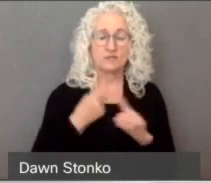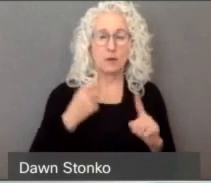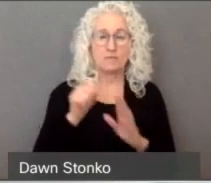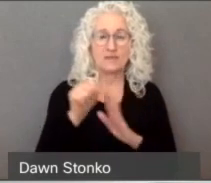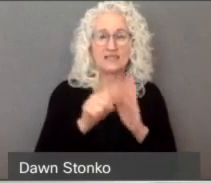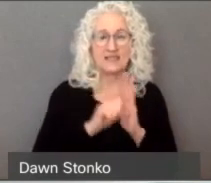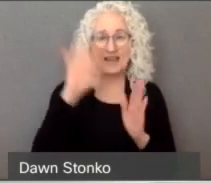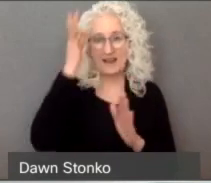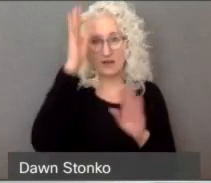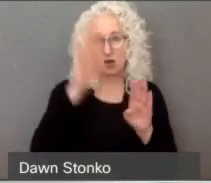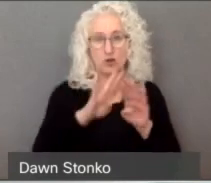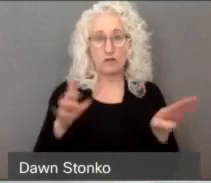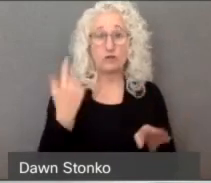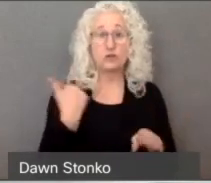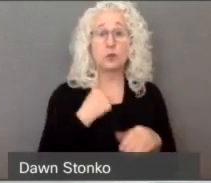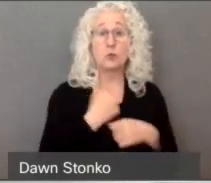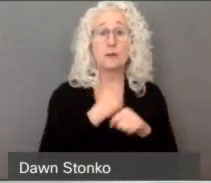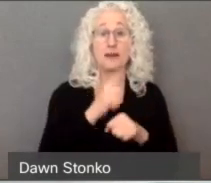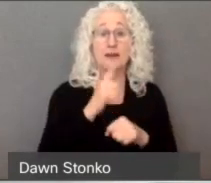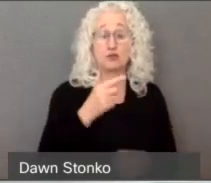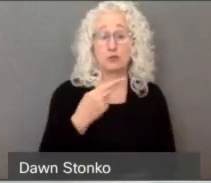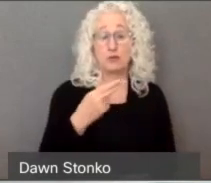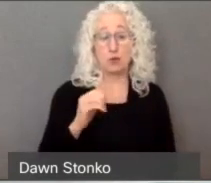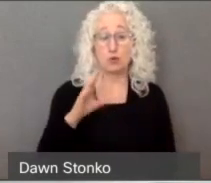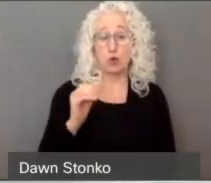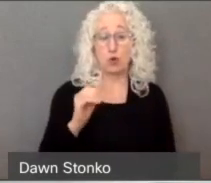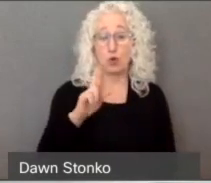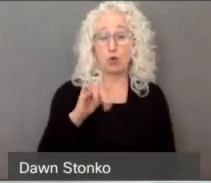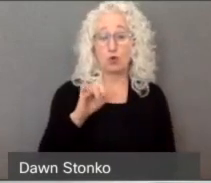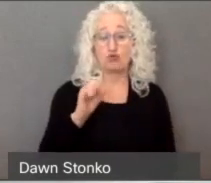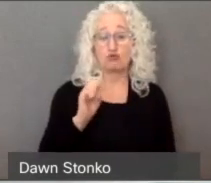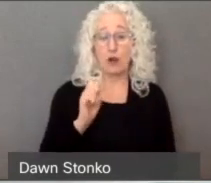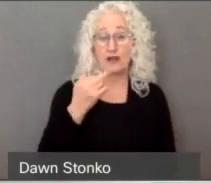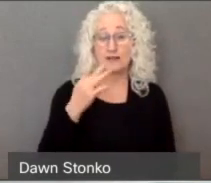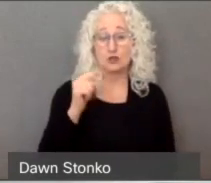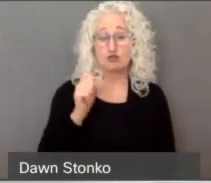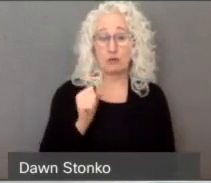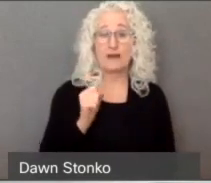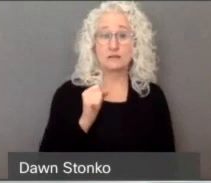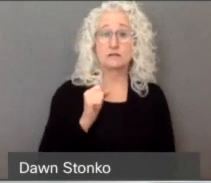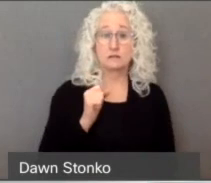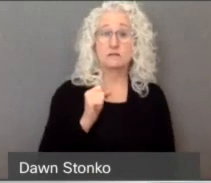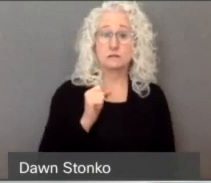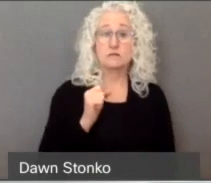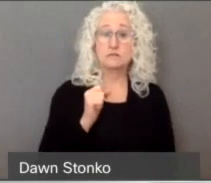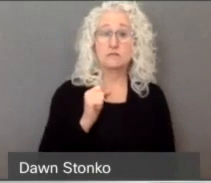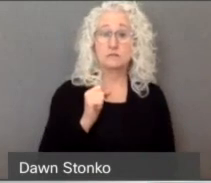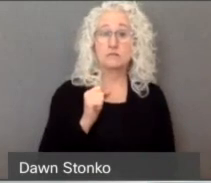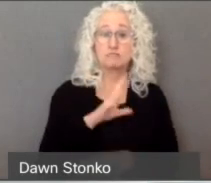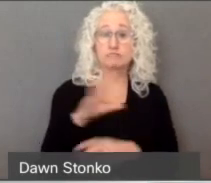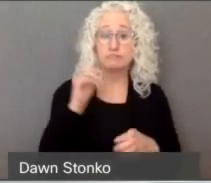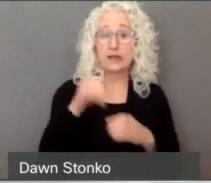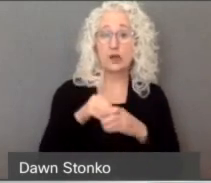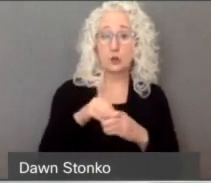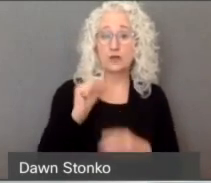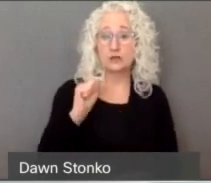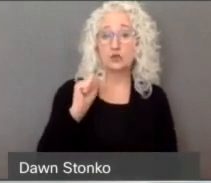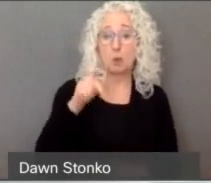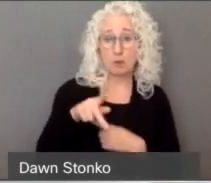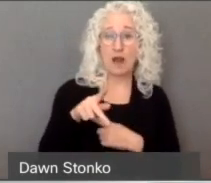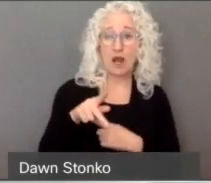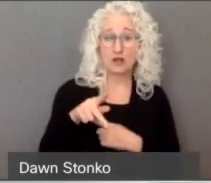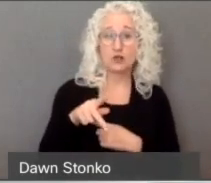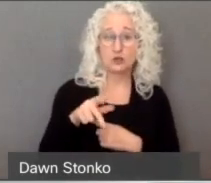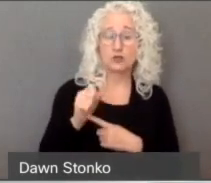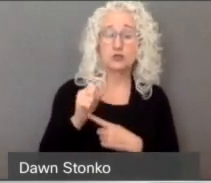made sure that the HoCoRise grants were, covered sole proprietors. So definitely,